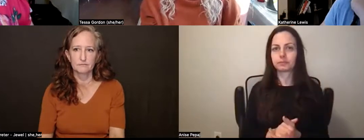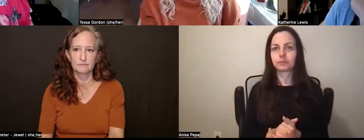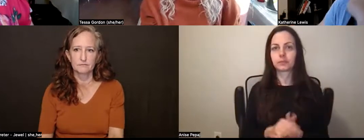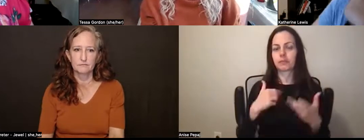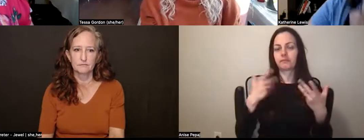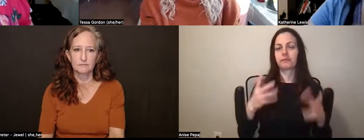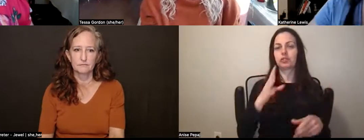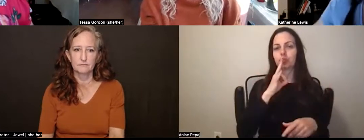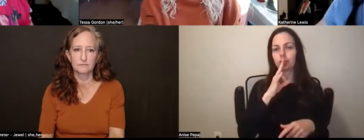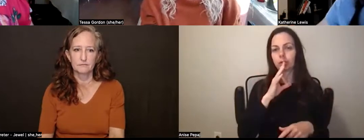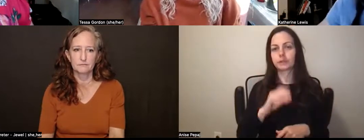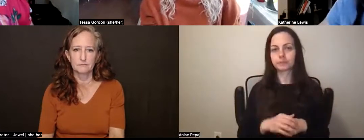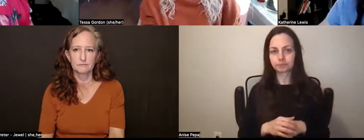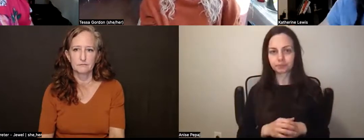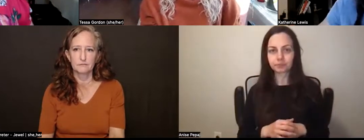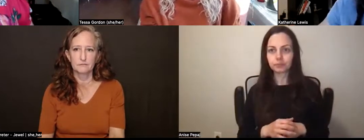Chimére.